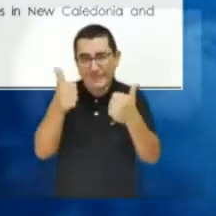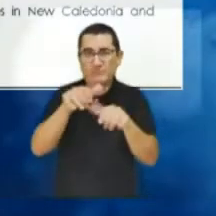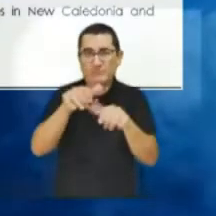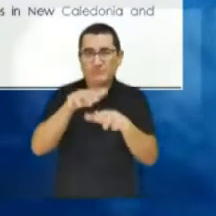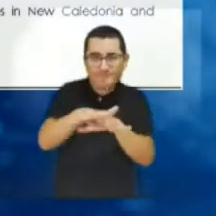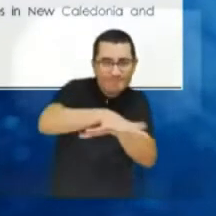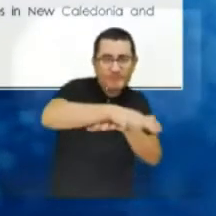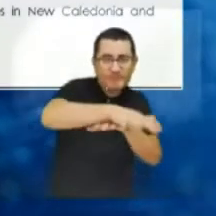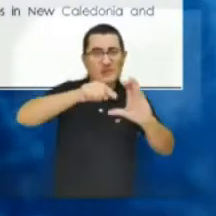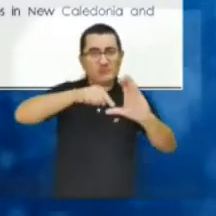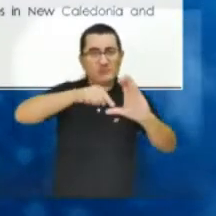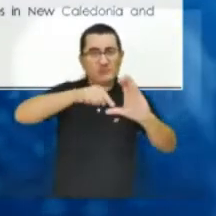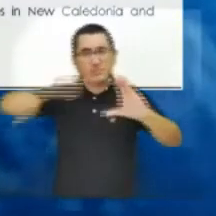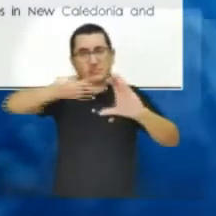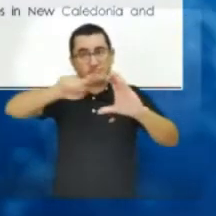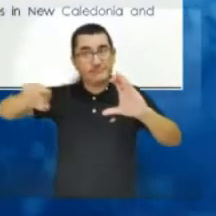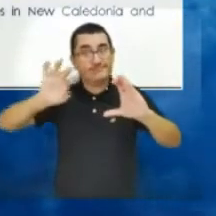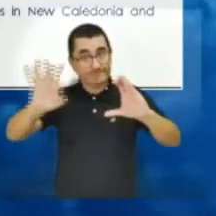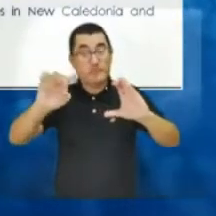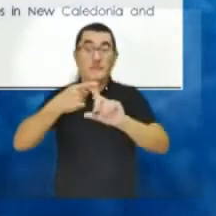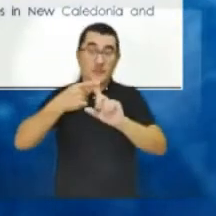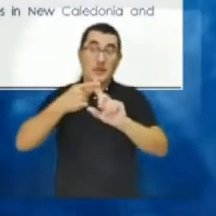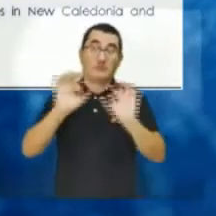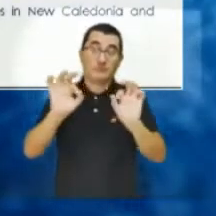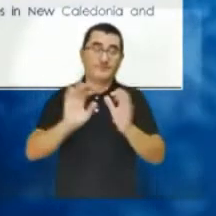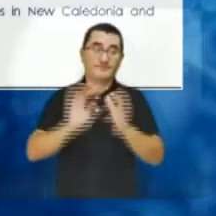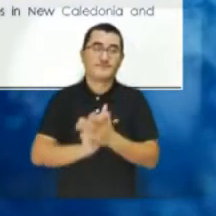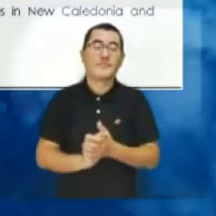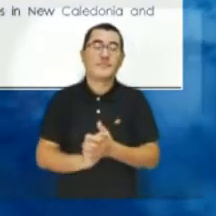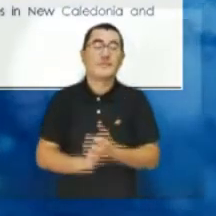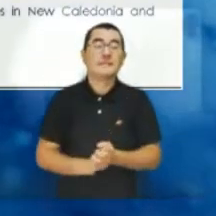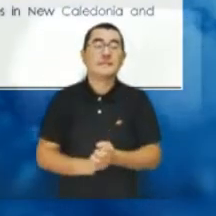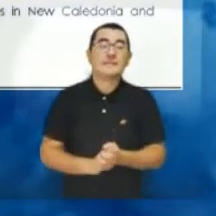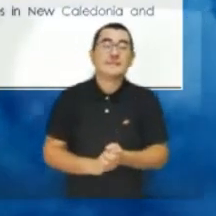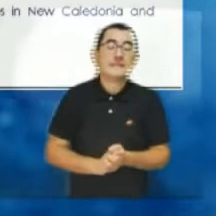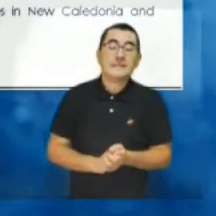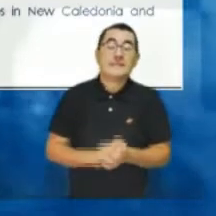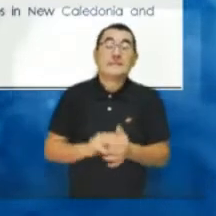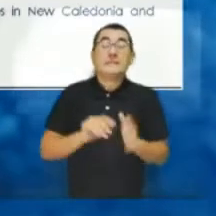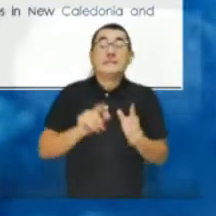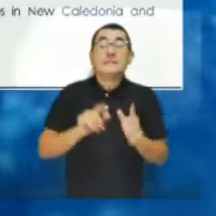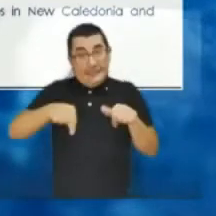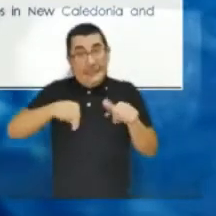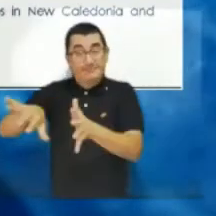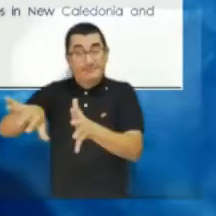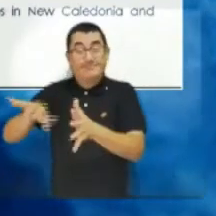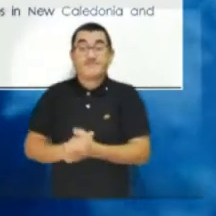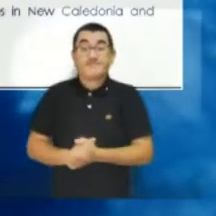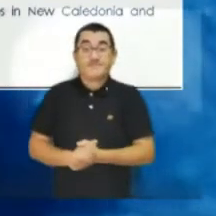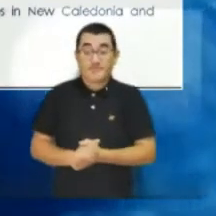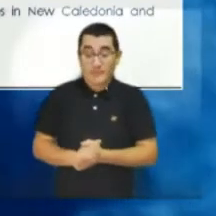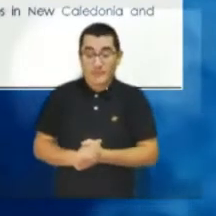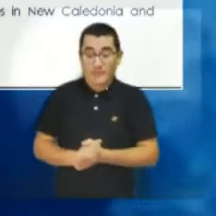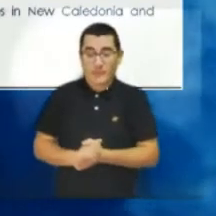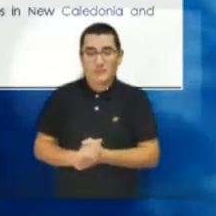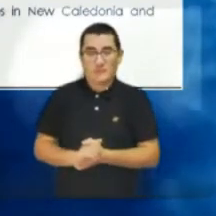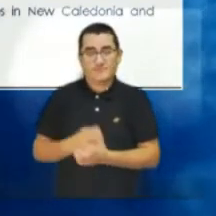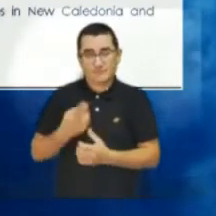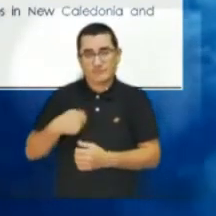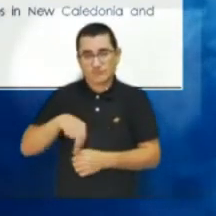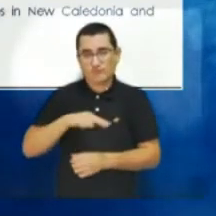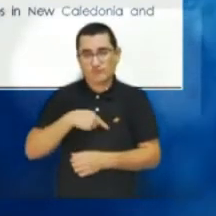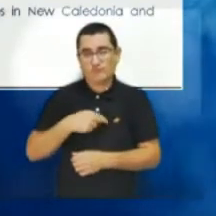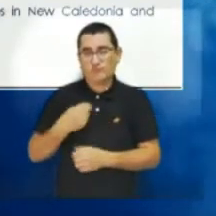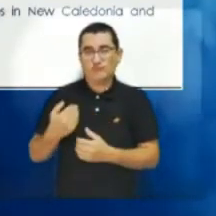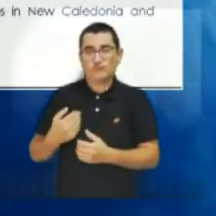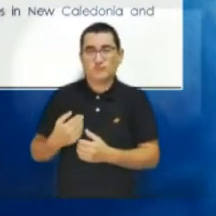in INFR, and about 120 are in the Spectrum Monitoring Directorate. And in fact,